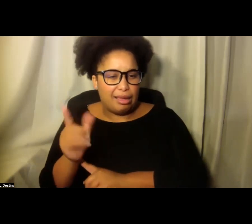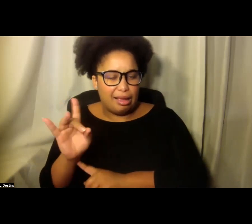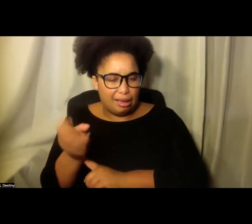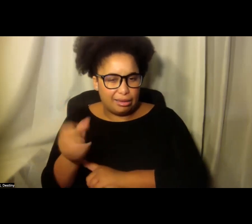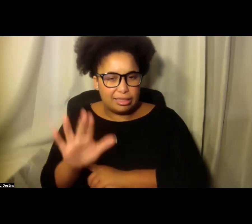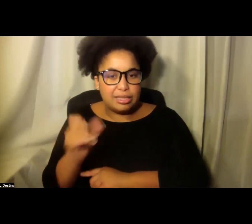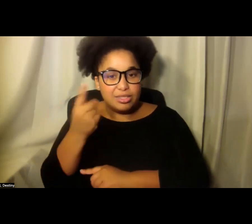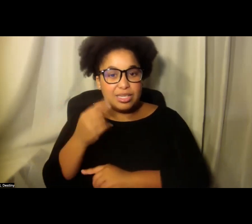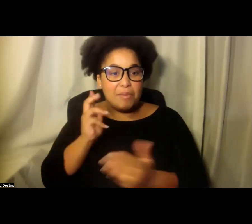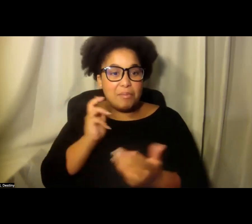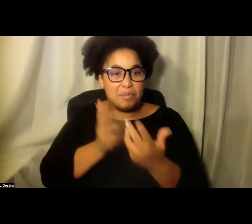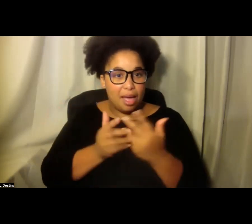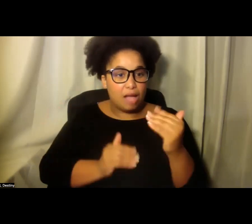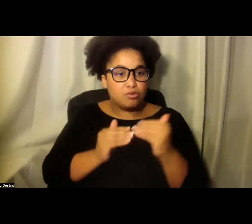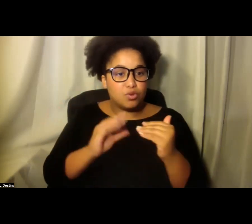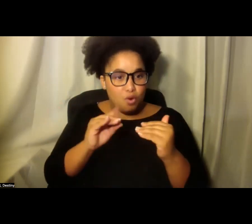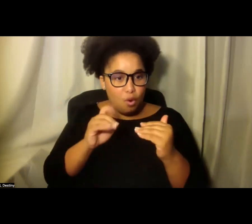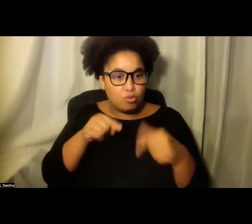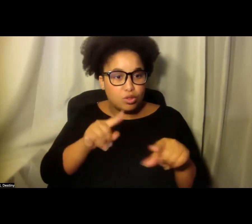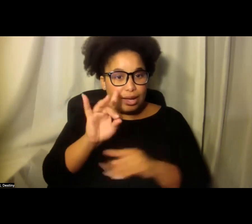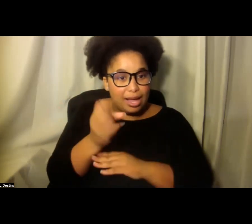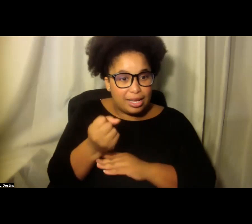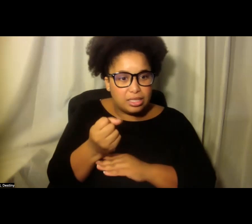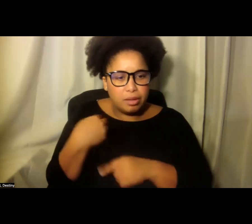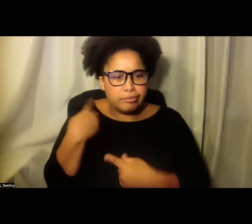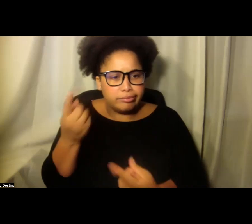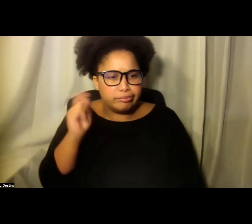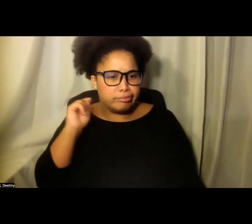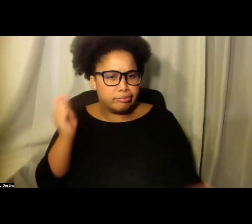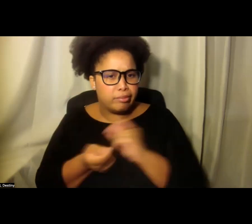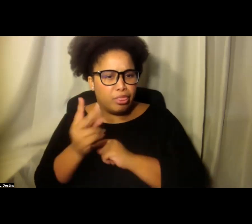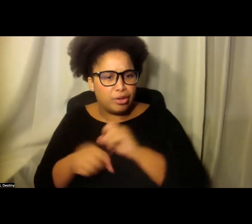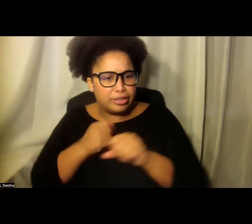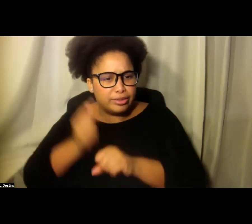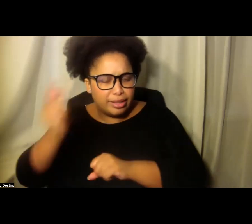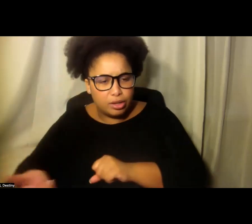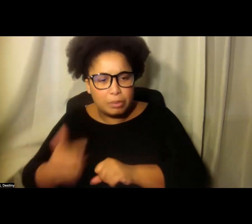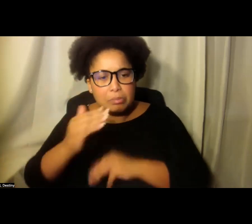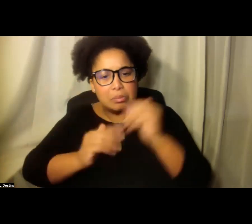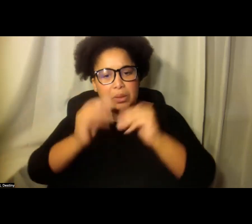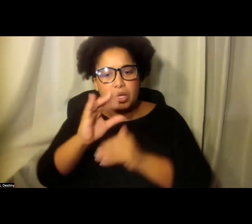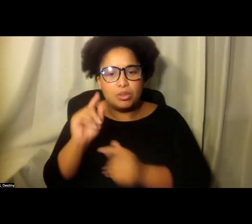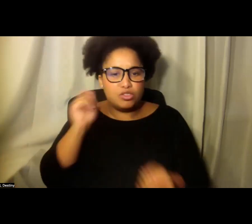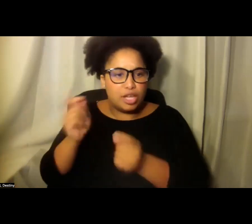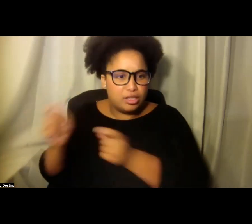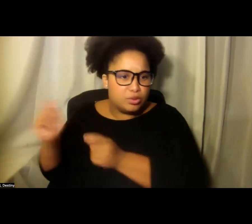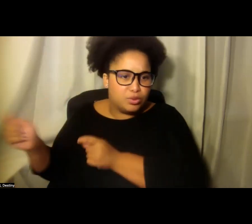time, here we are many years later, there have been significant changes to building codes since that